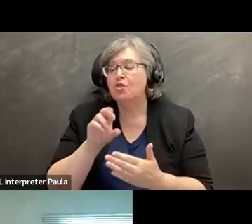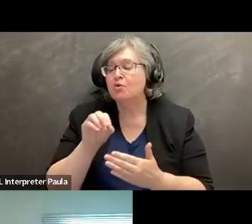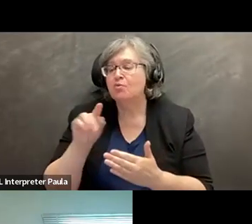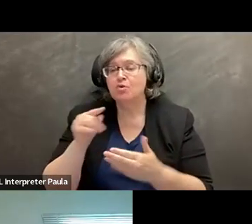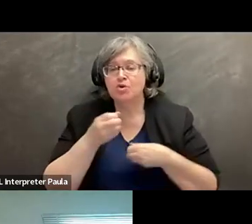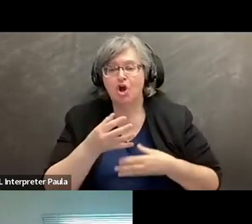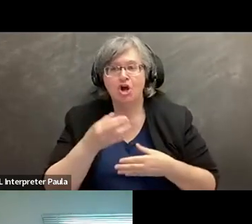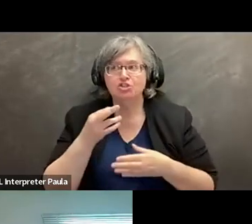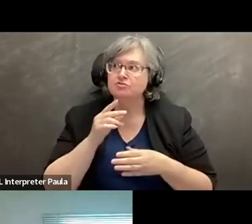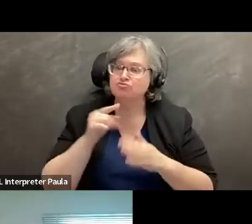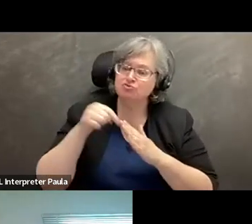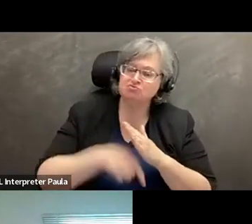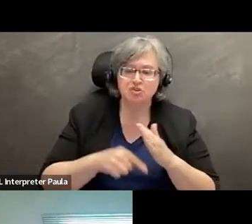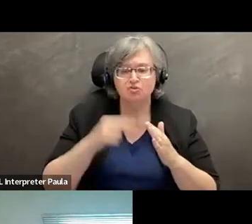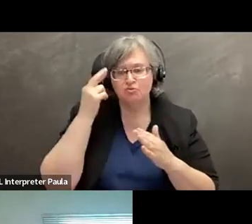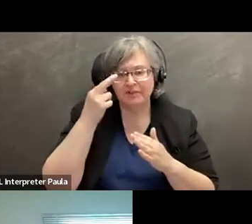of,